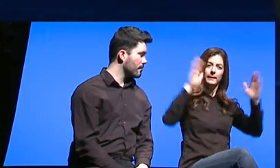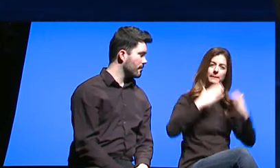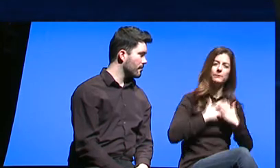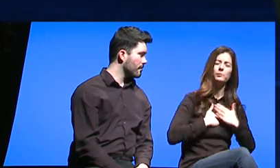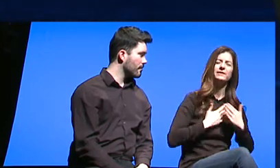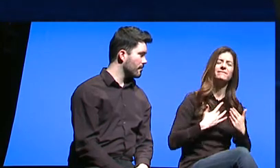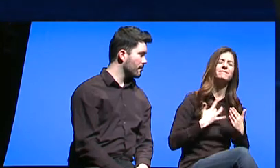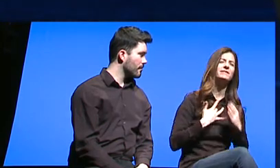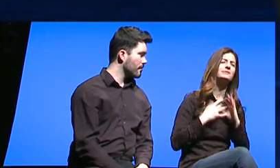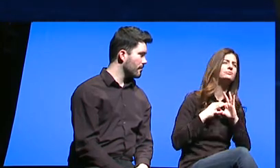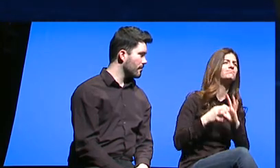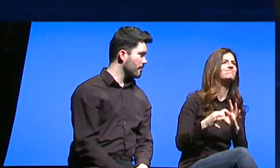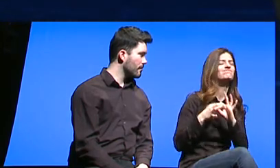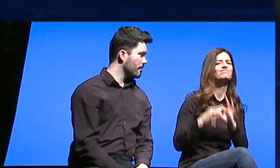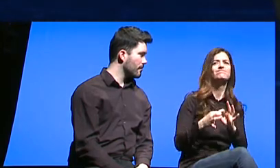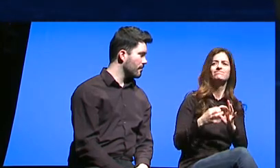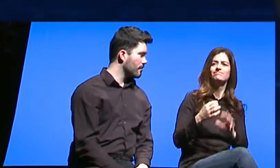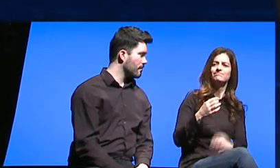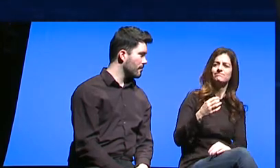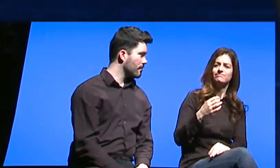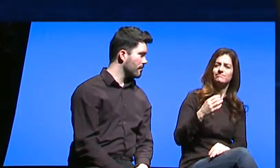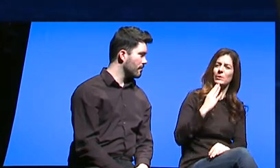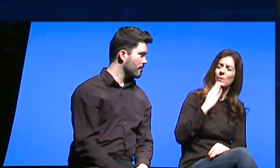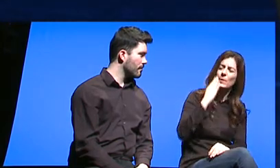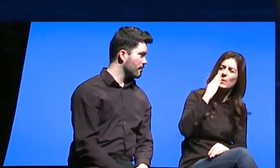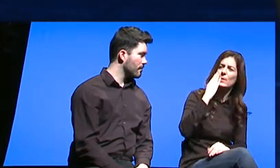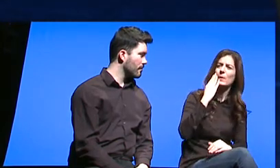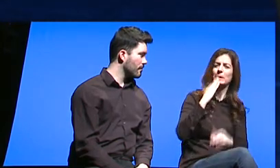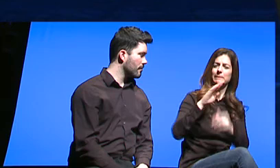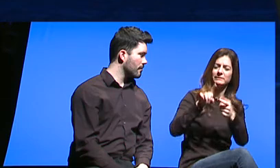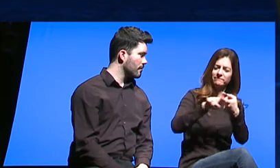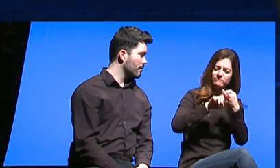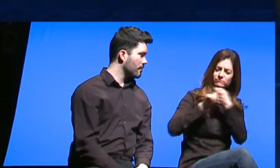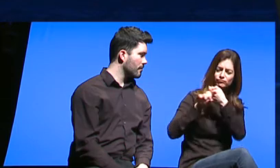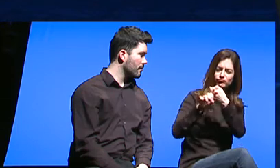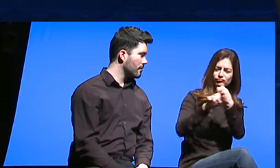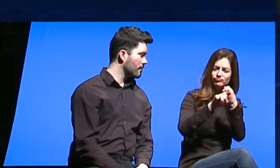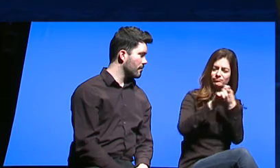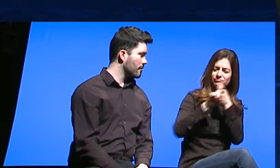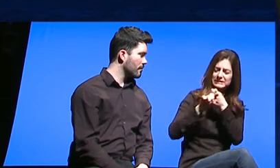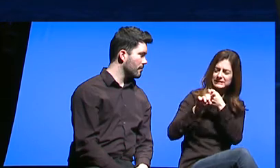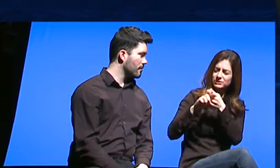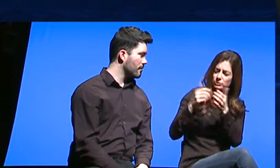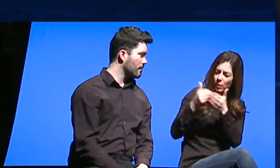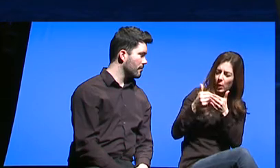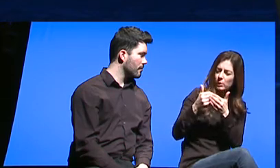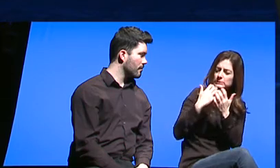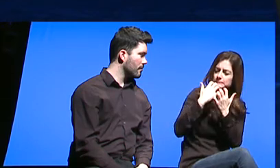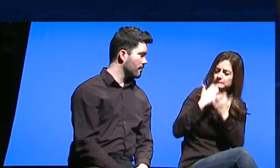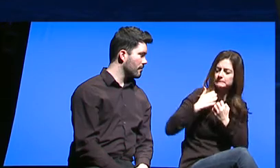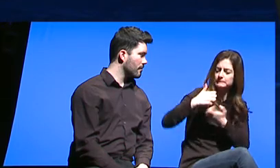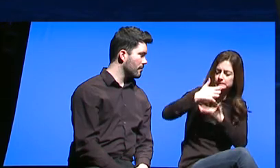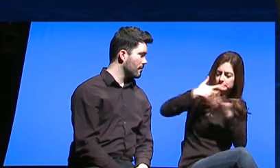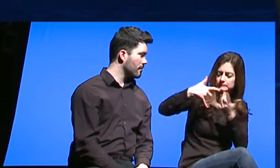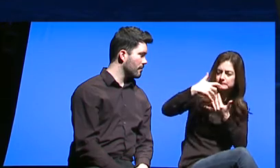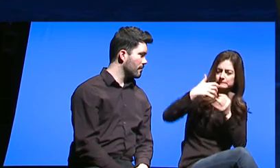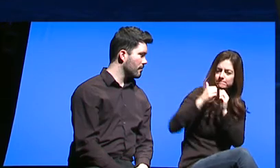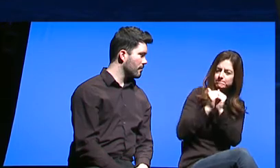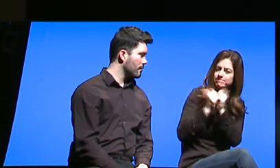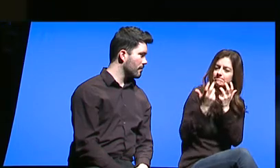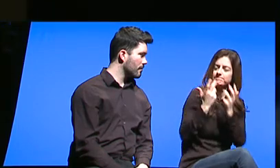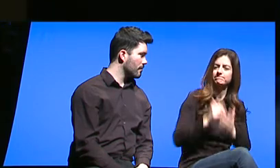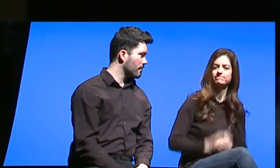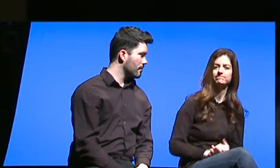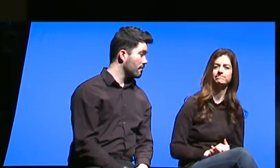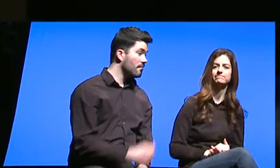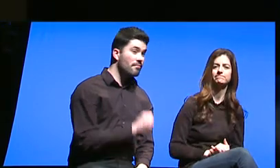and like friendship and being close to people who care and want to help you within your community. I'm